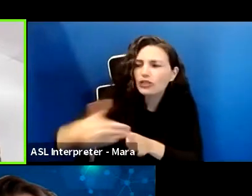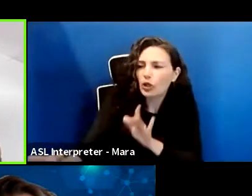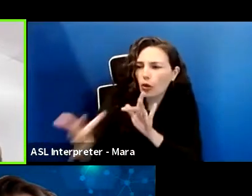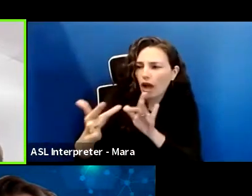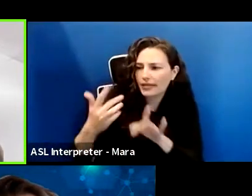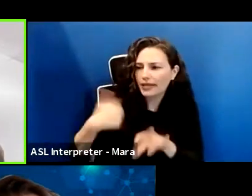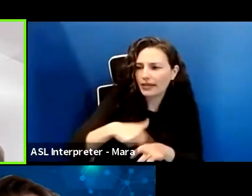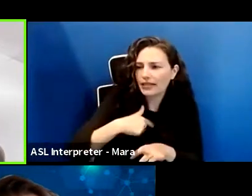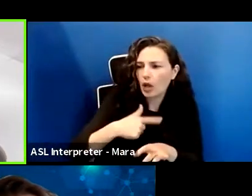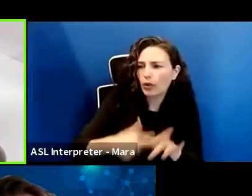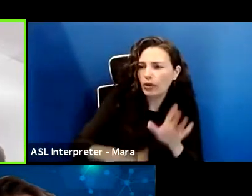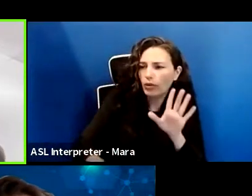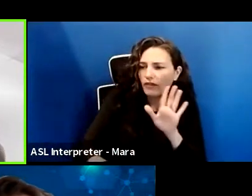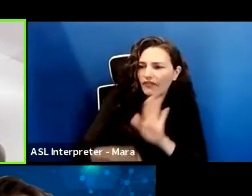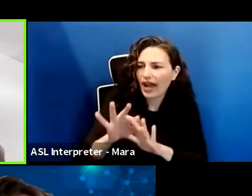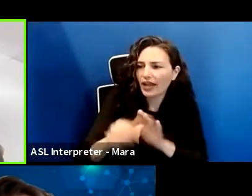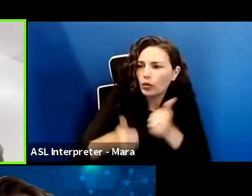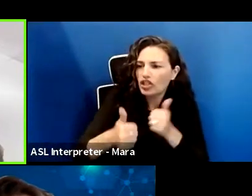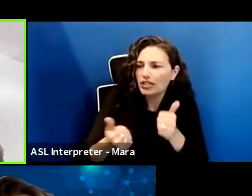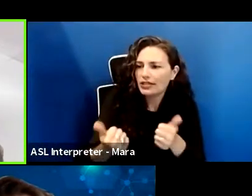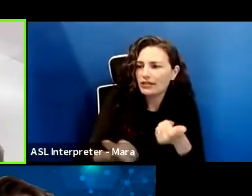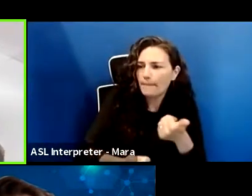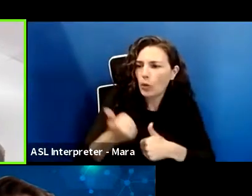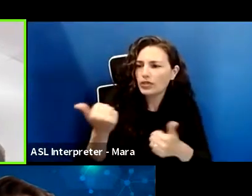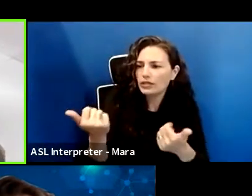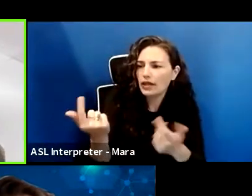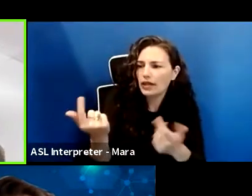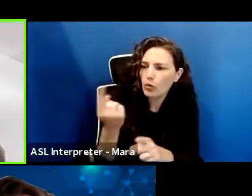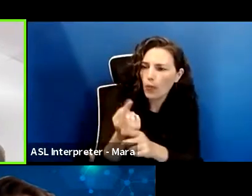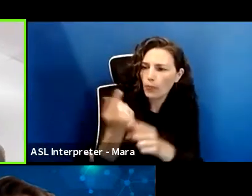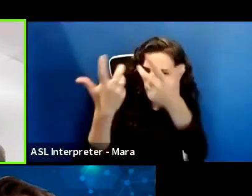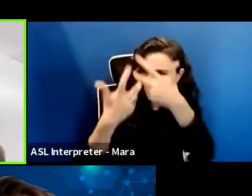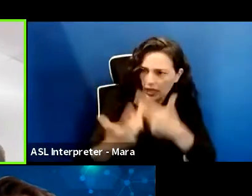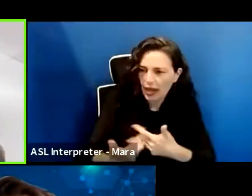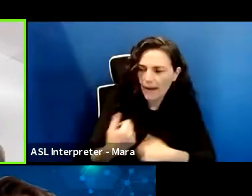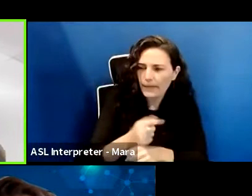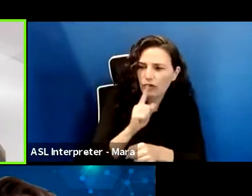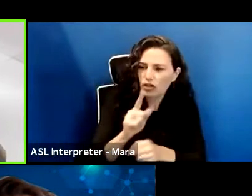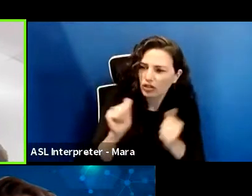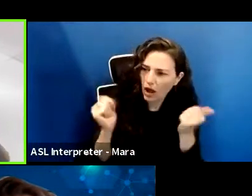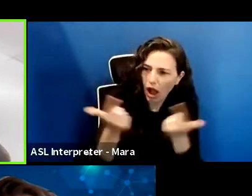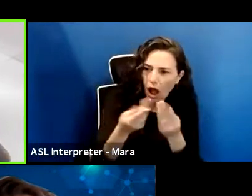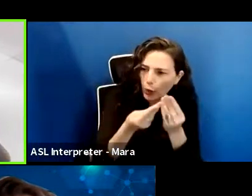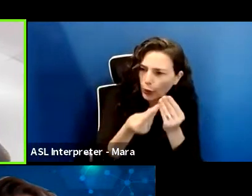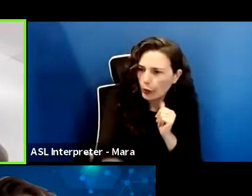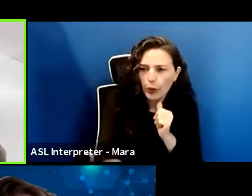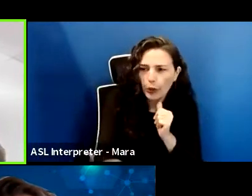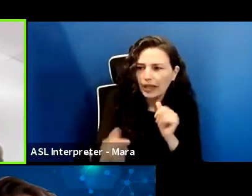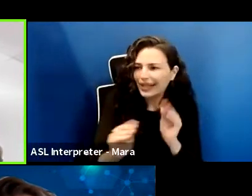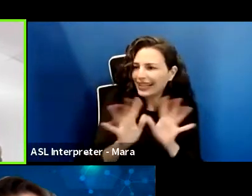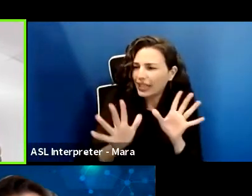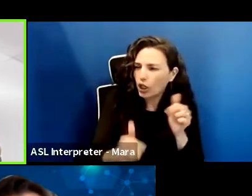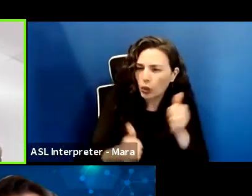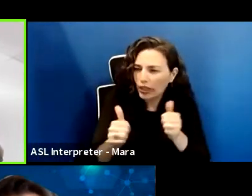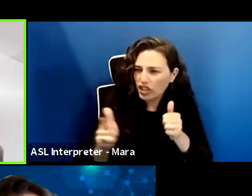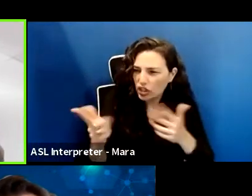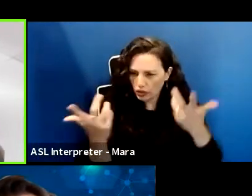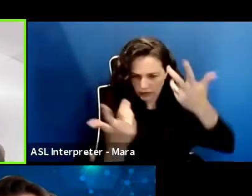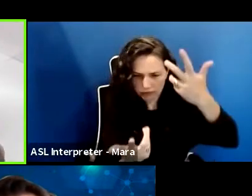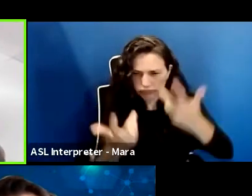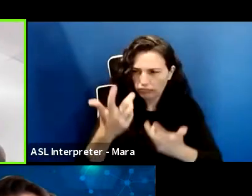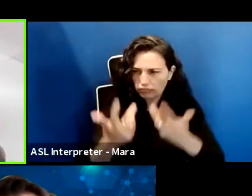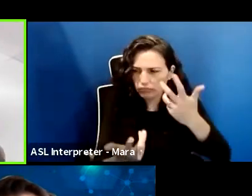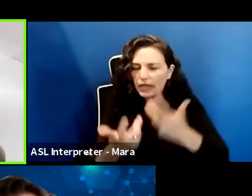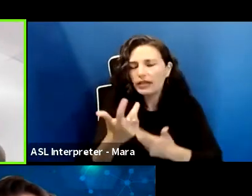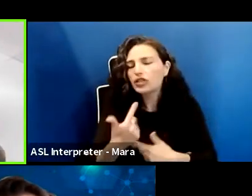appropriate agreement to sign you to, and to make sure that you're good to go and it's very clear on what those terms and conditions are.